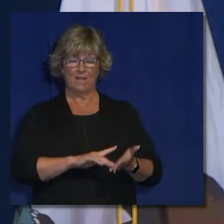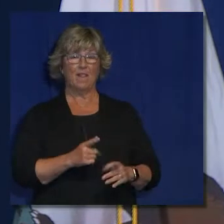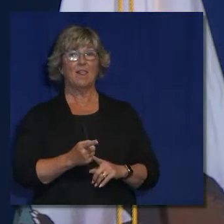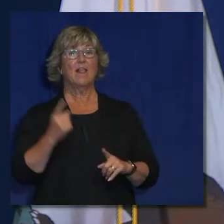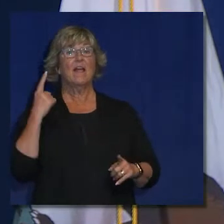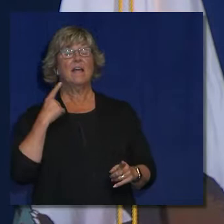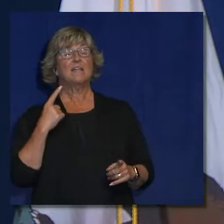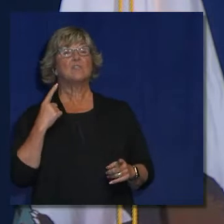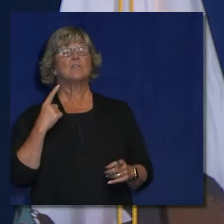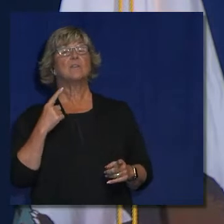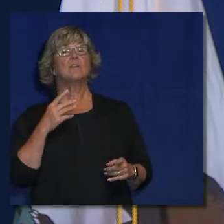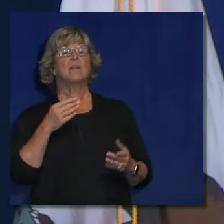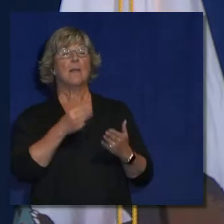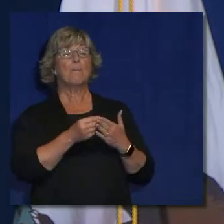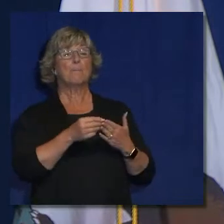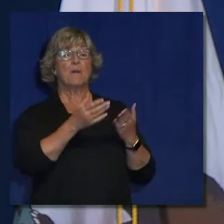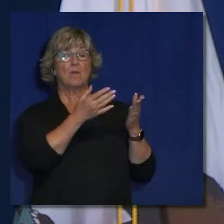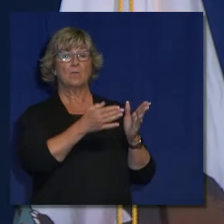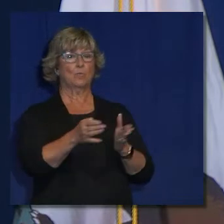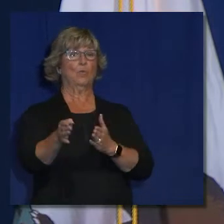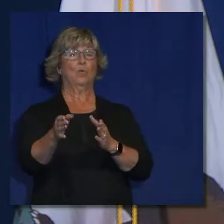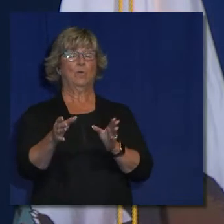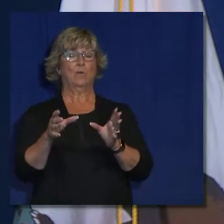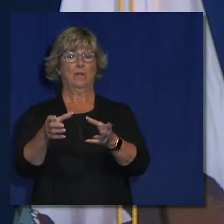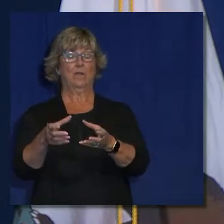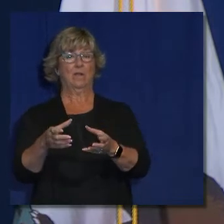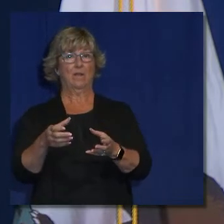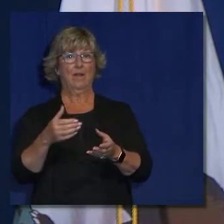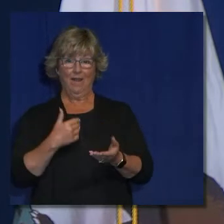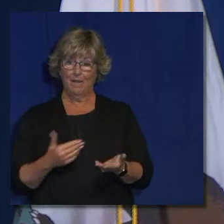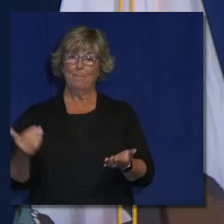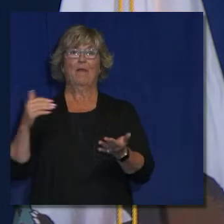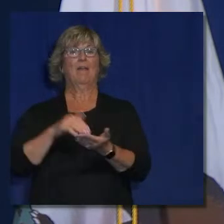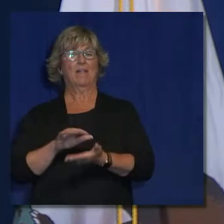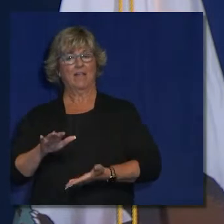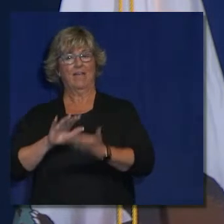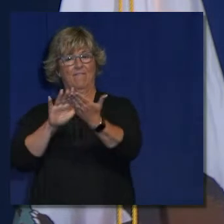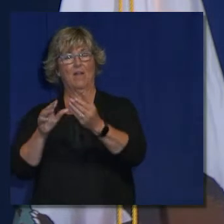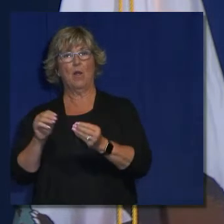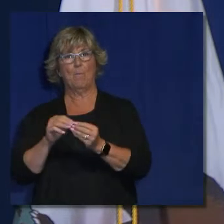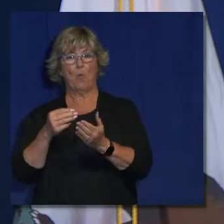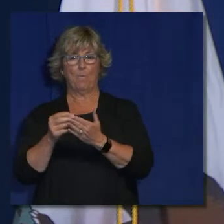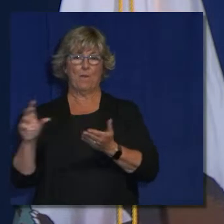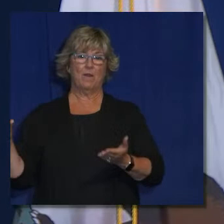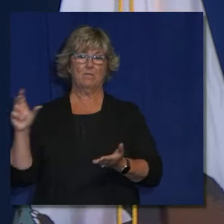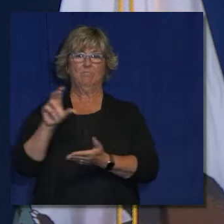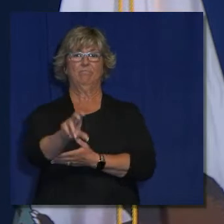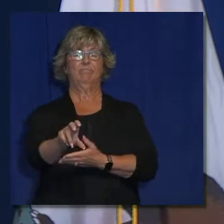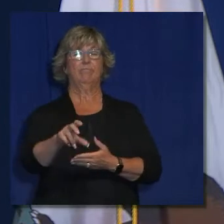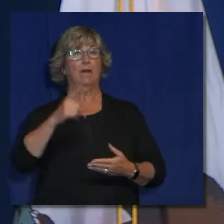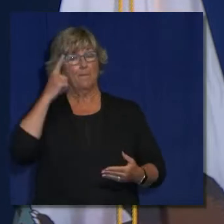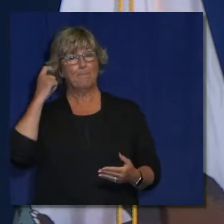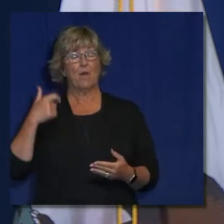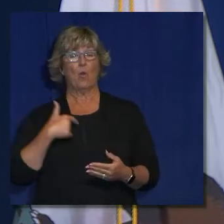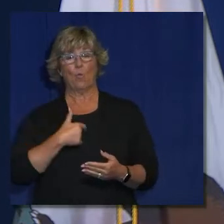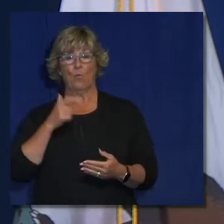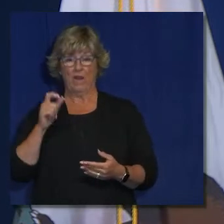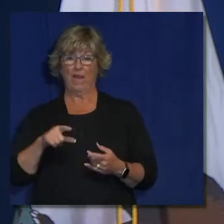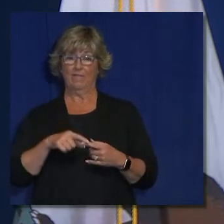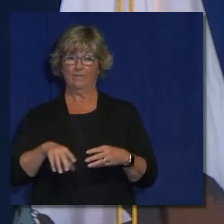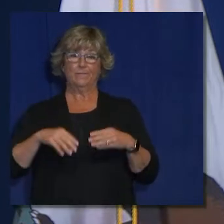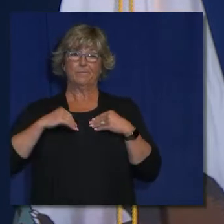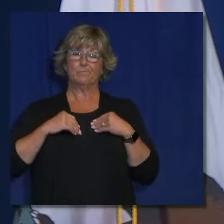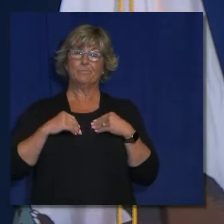they redirected some of that money, you may recall. I'm coming at it again for more money in that space because we have to own up